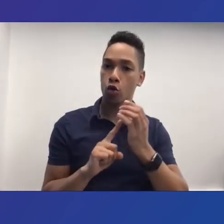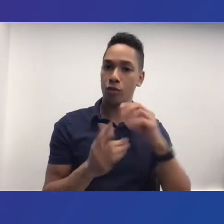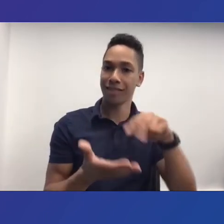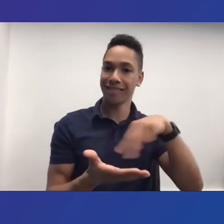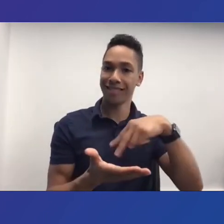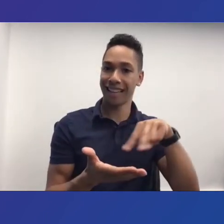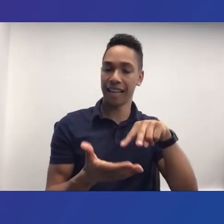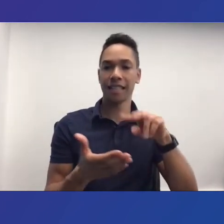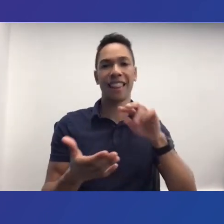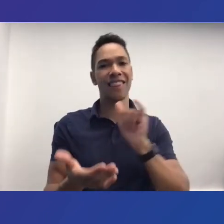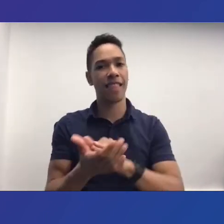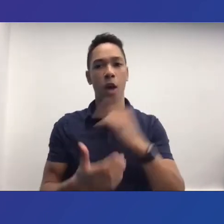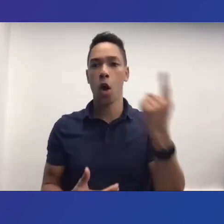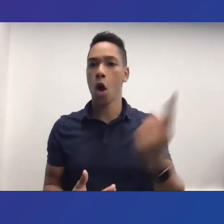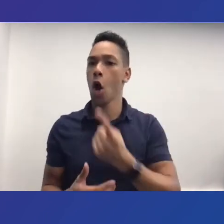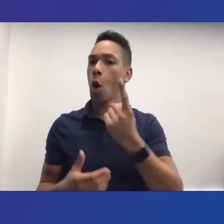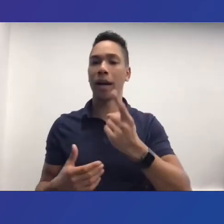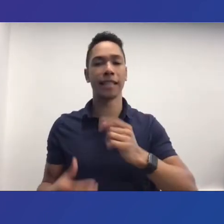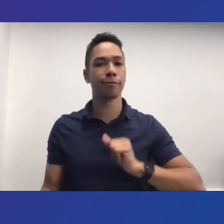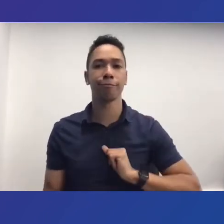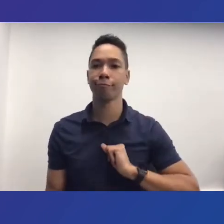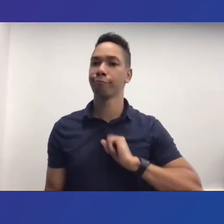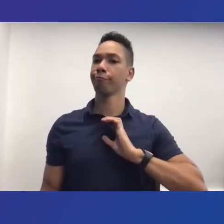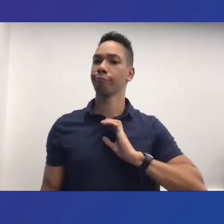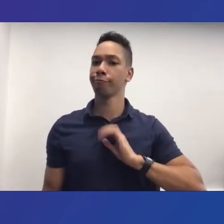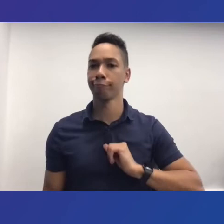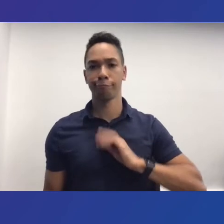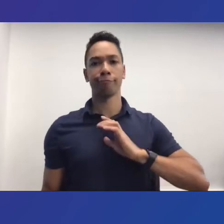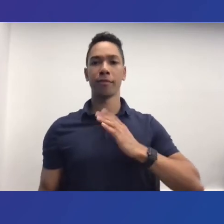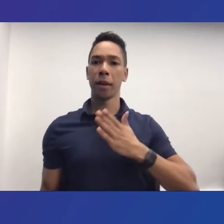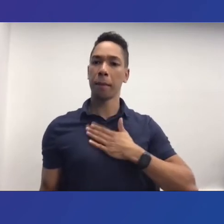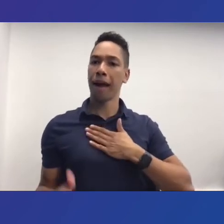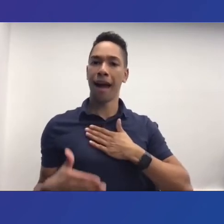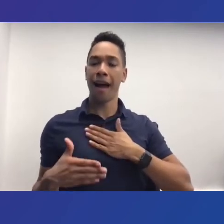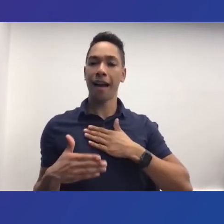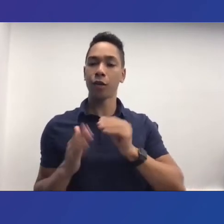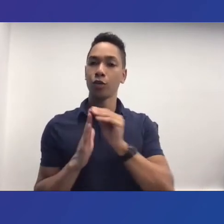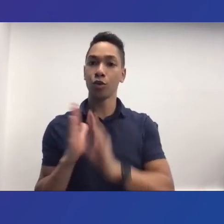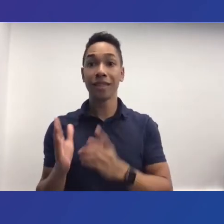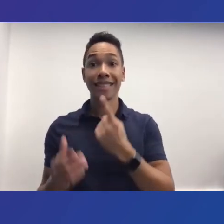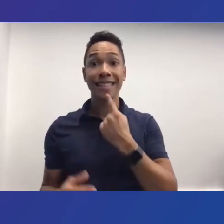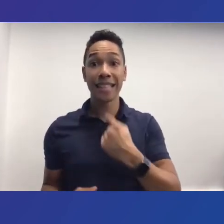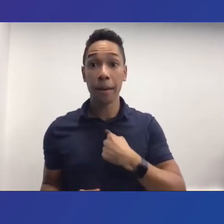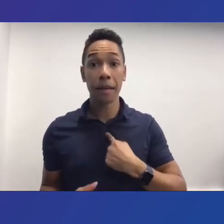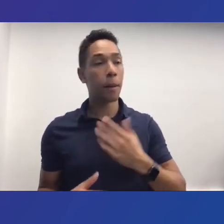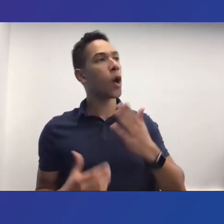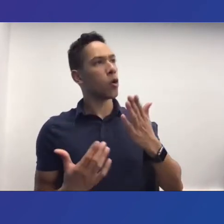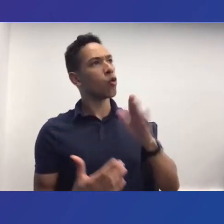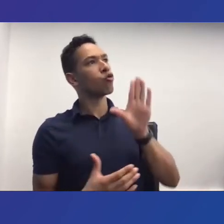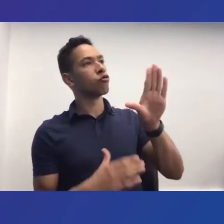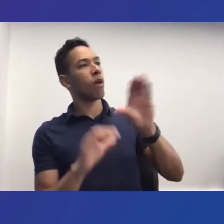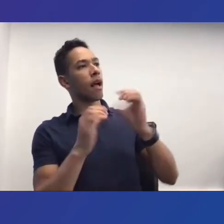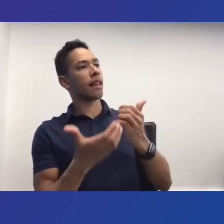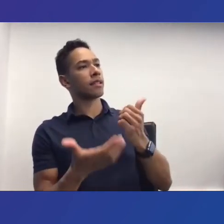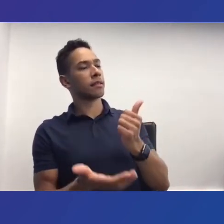spirits at the end of each semester, where a student tells me that studying my class made them want to look into their own cultural heritage